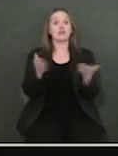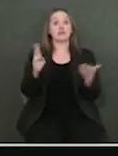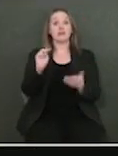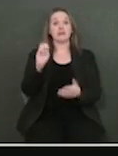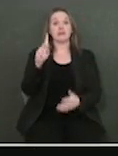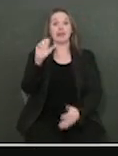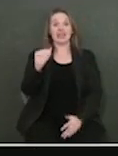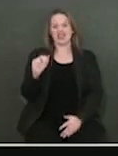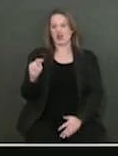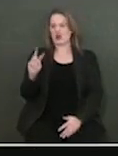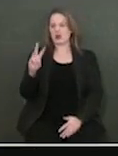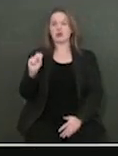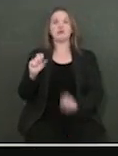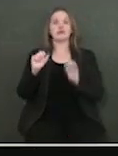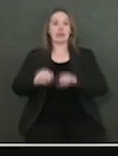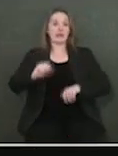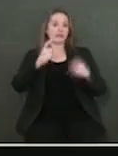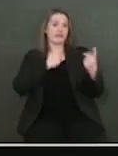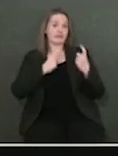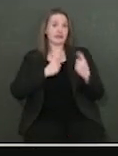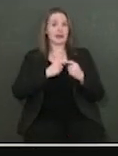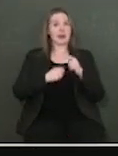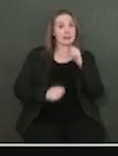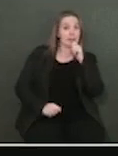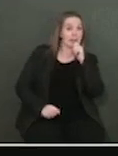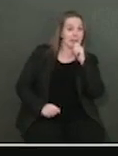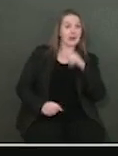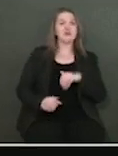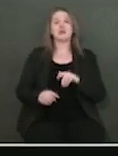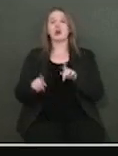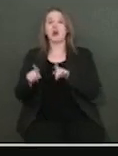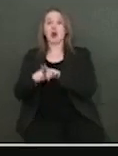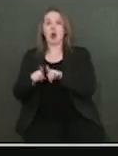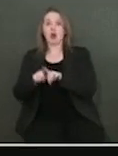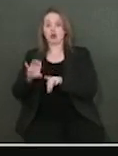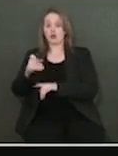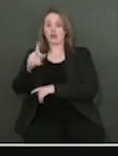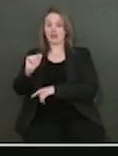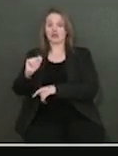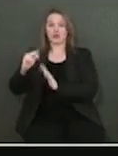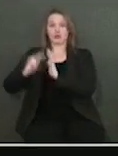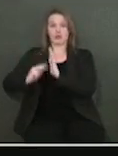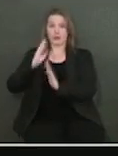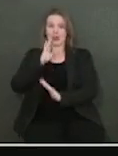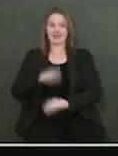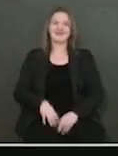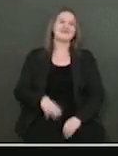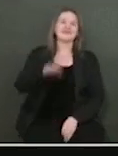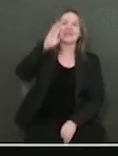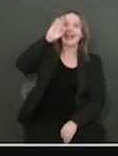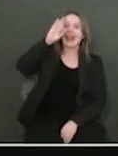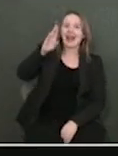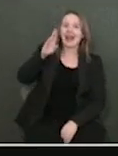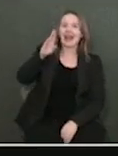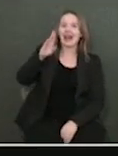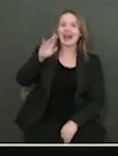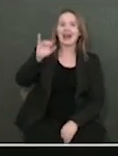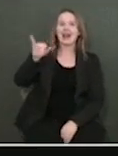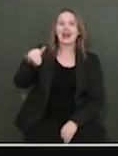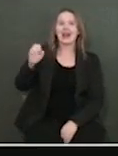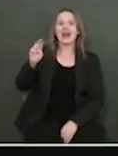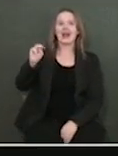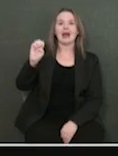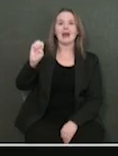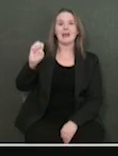You can go ahead and unmute your line to ask a question, and I'll also read some from the chat. Hi, this is Jaime Pelufo with